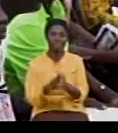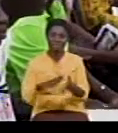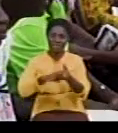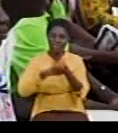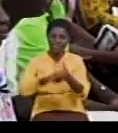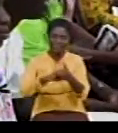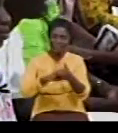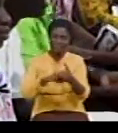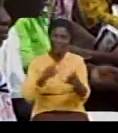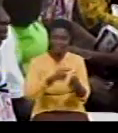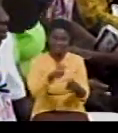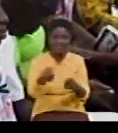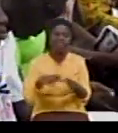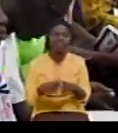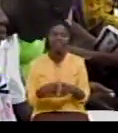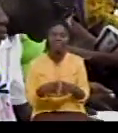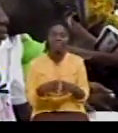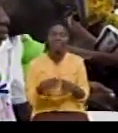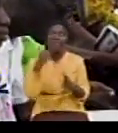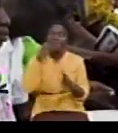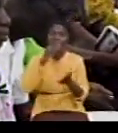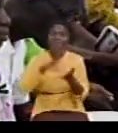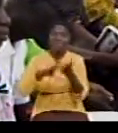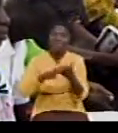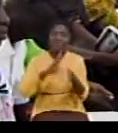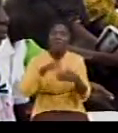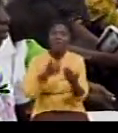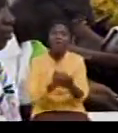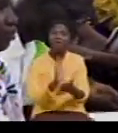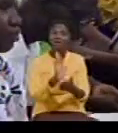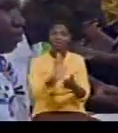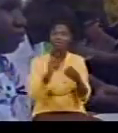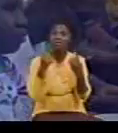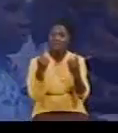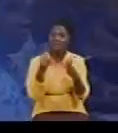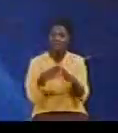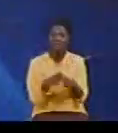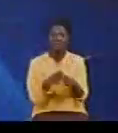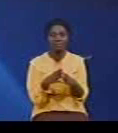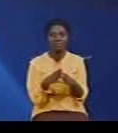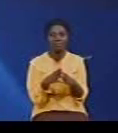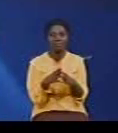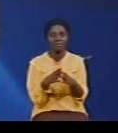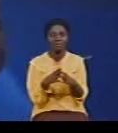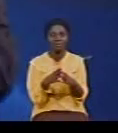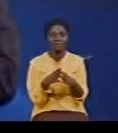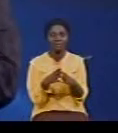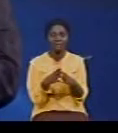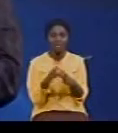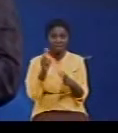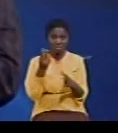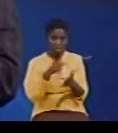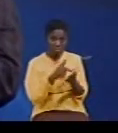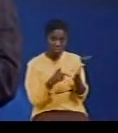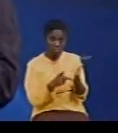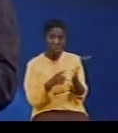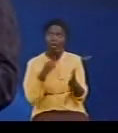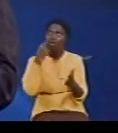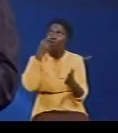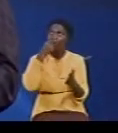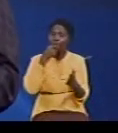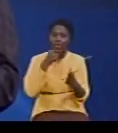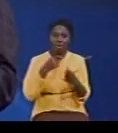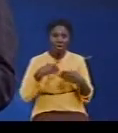Congratulations. Who forgiveth all thine iniquities. Look at the second part. Who